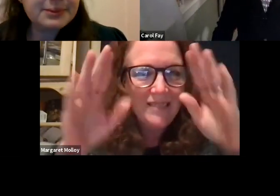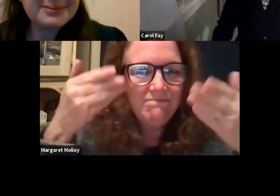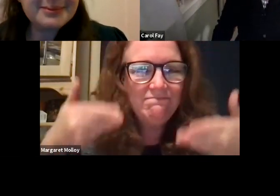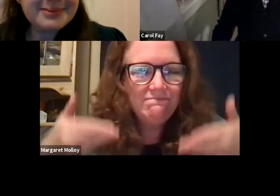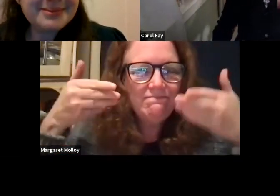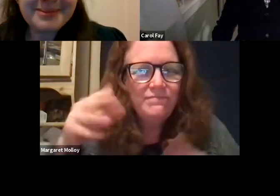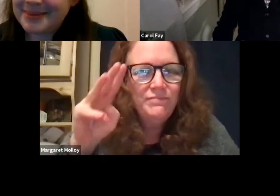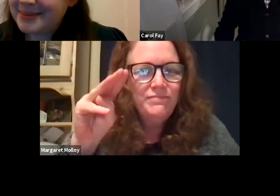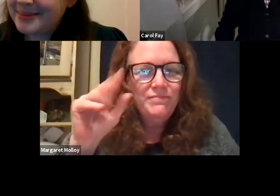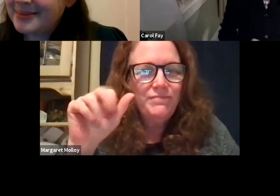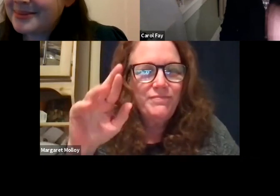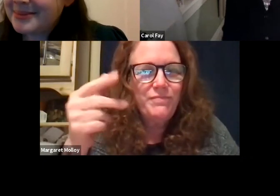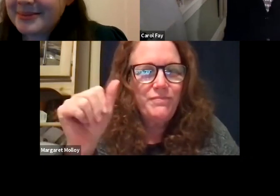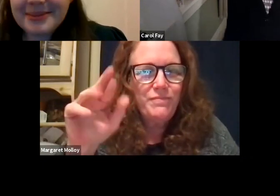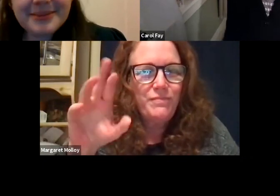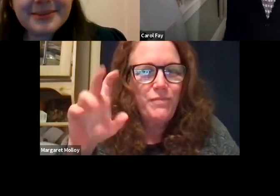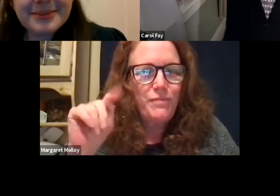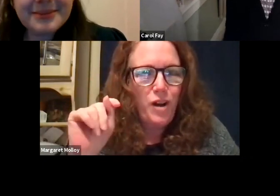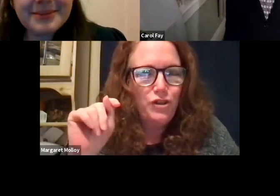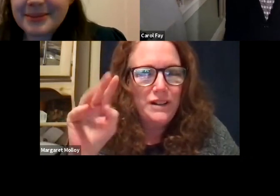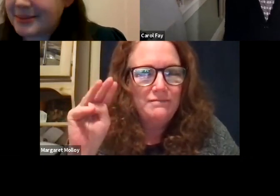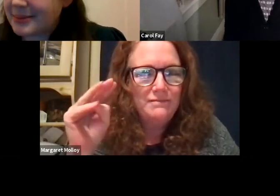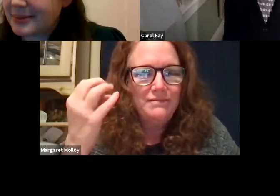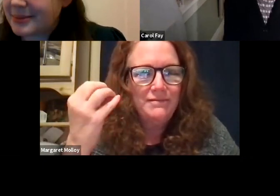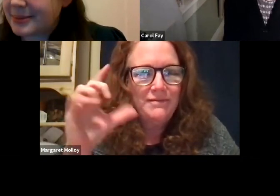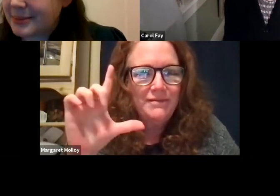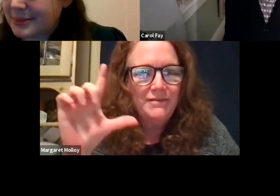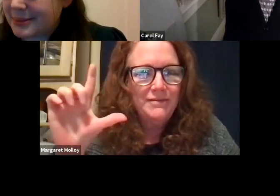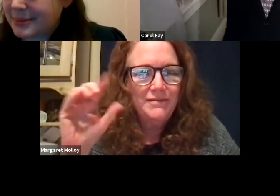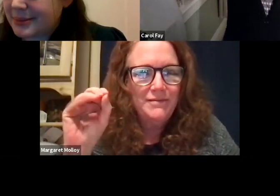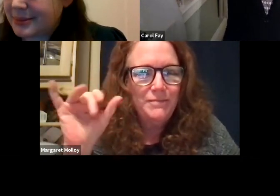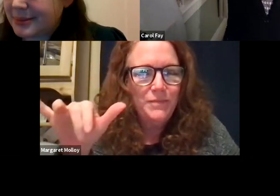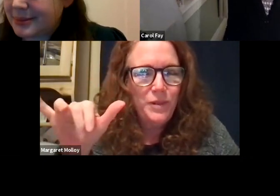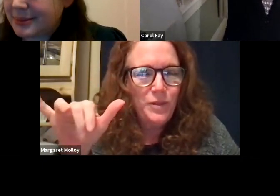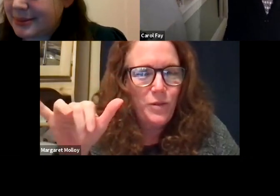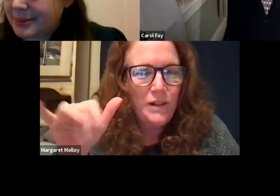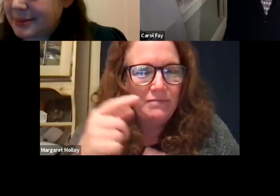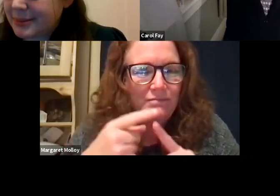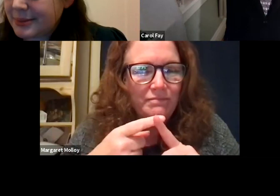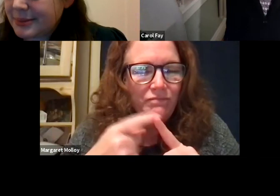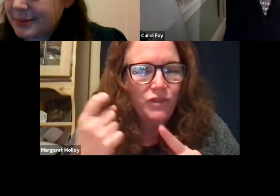Okay, hi everybody. My name is Margie Malloy,